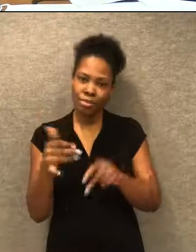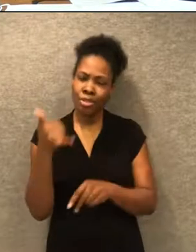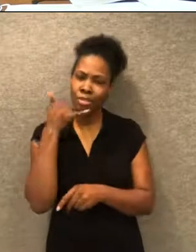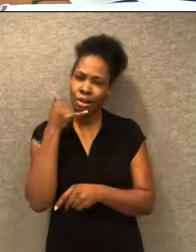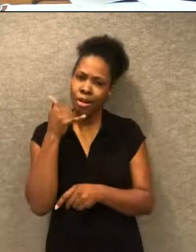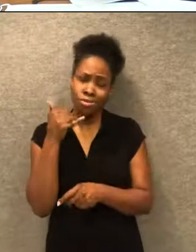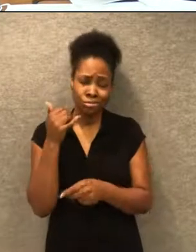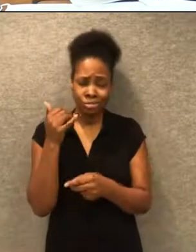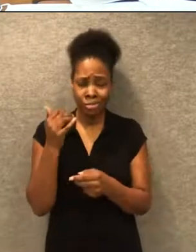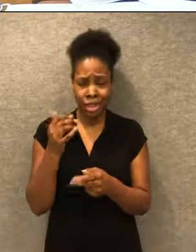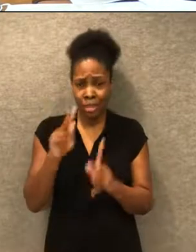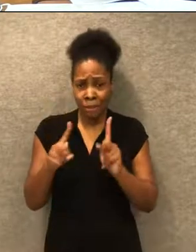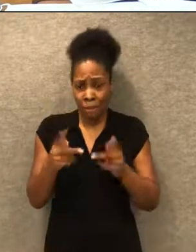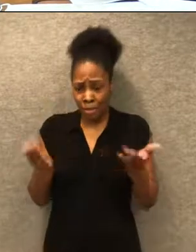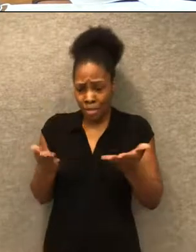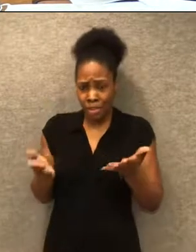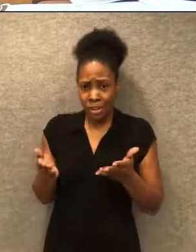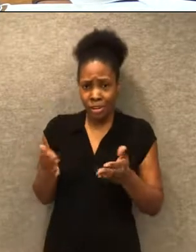You gave us